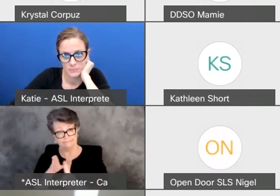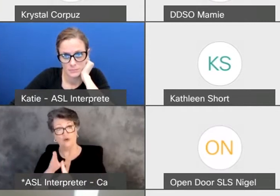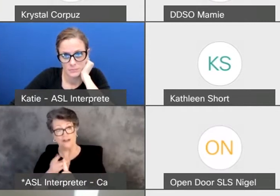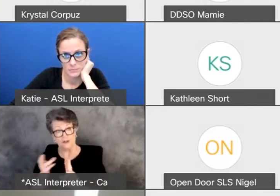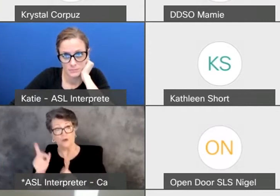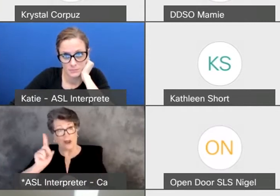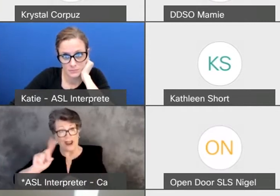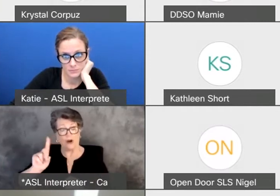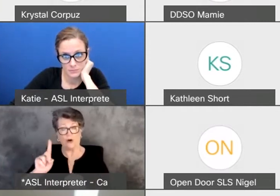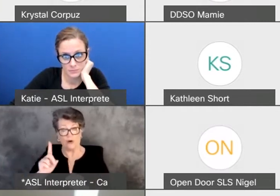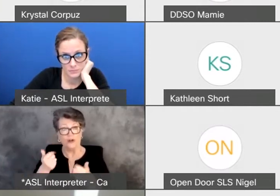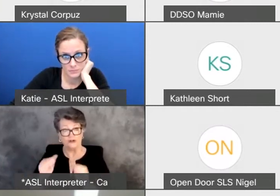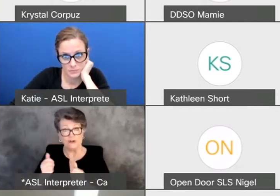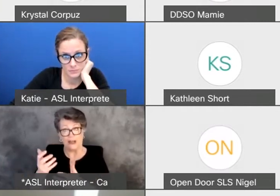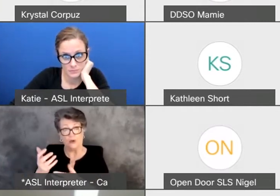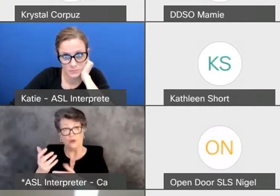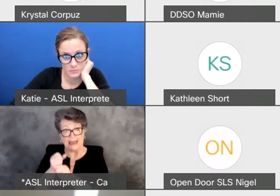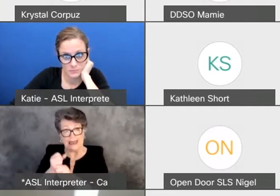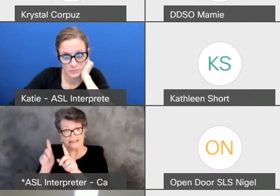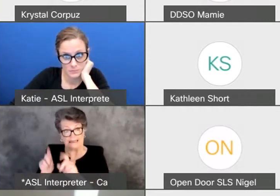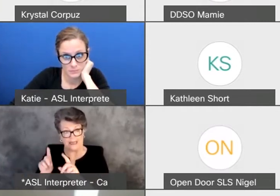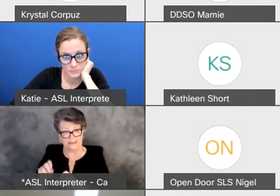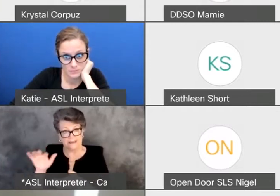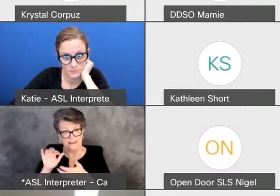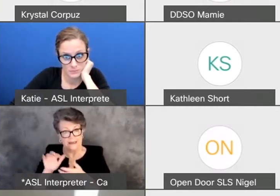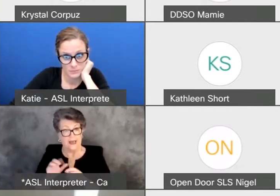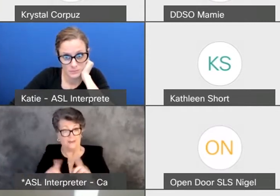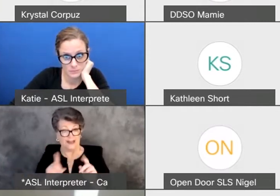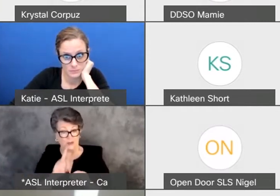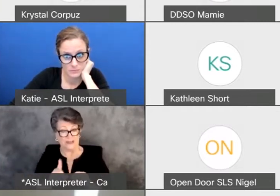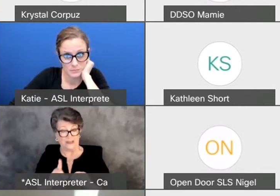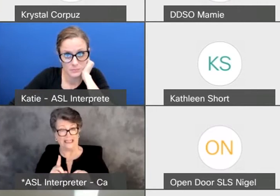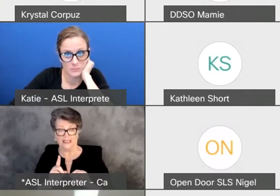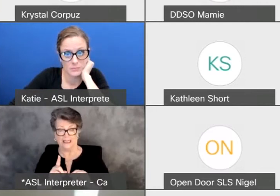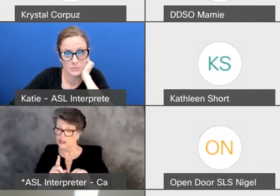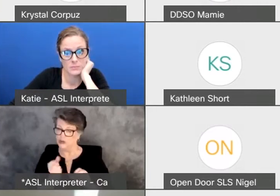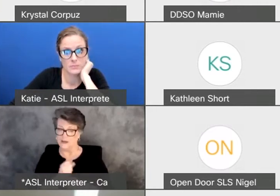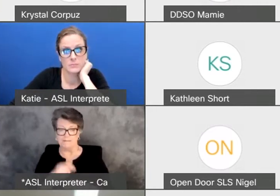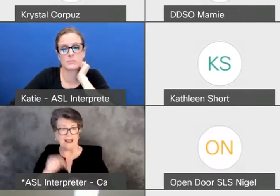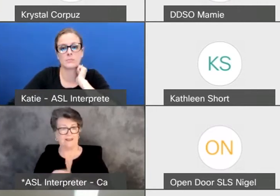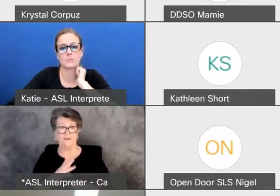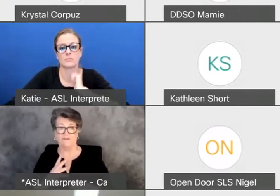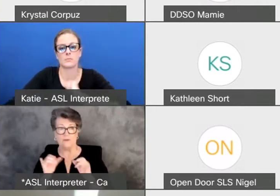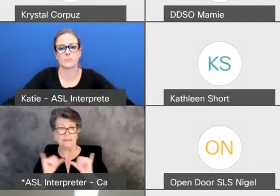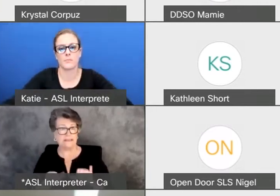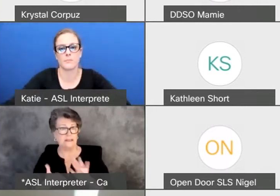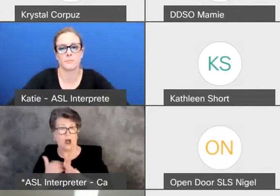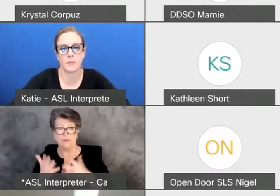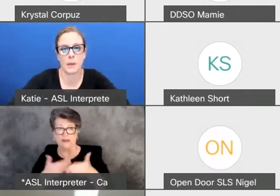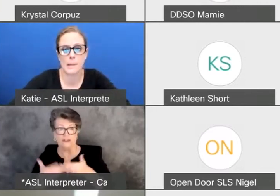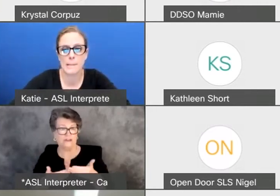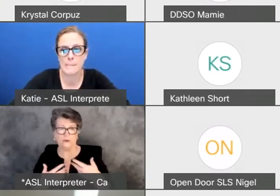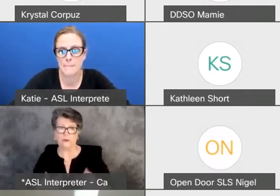and places where you can try to get them, but the reality is operationalizing all of the things that are going on right now. I don't know that we